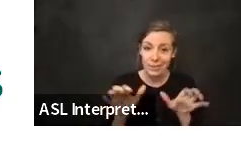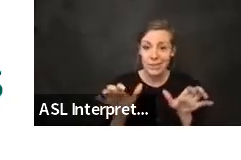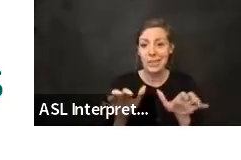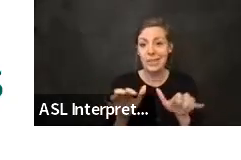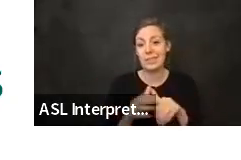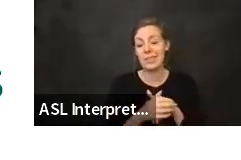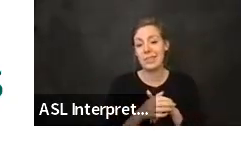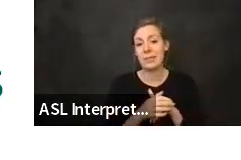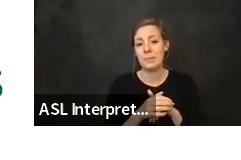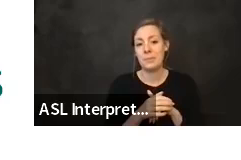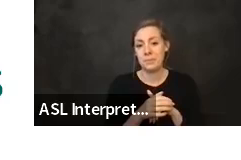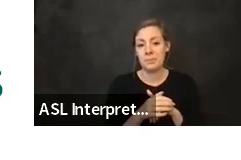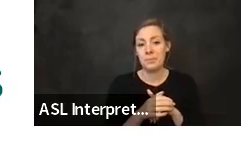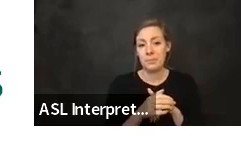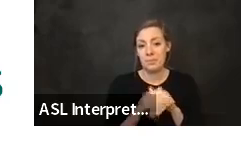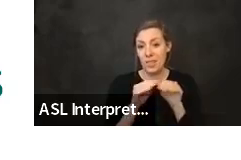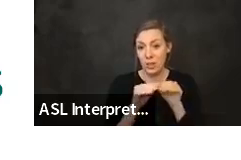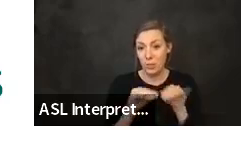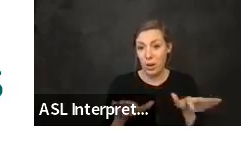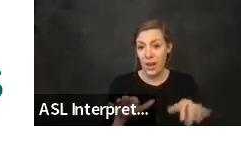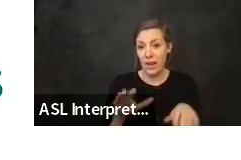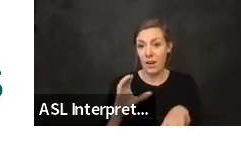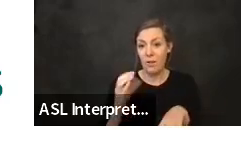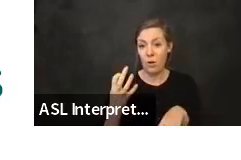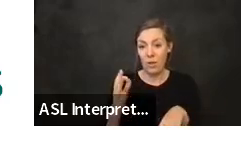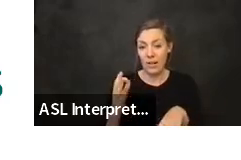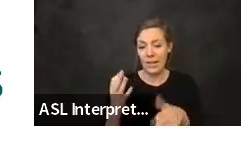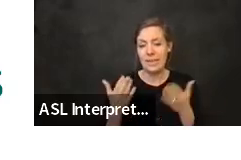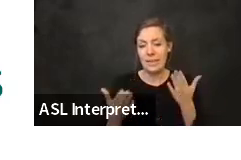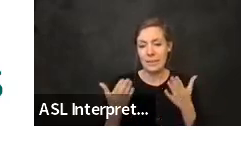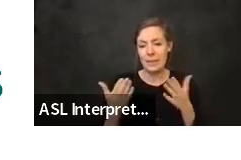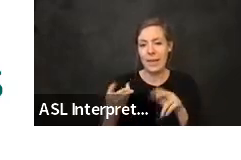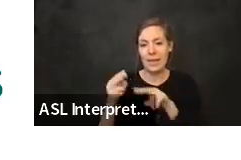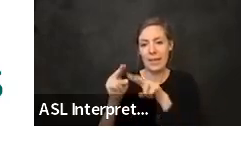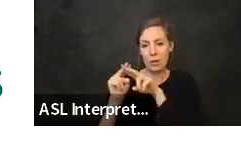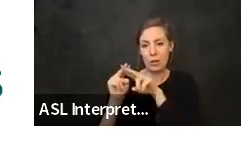gatherings, the transmission of COVID-19 may increase.